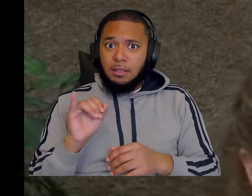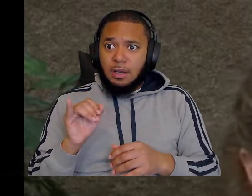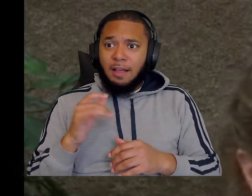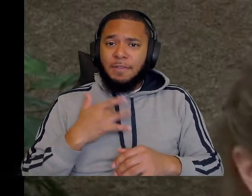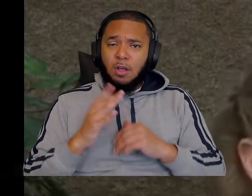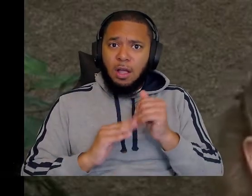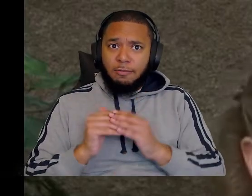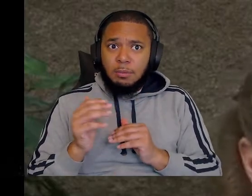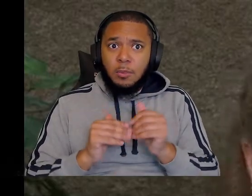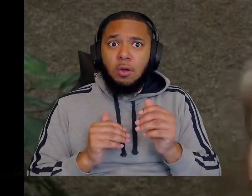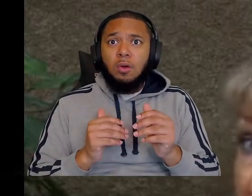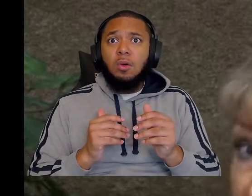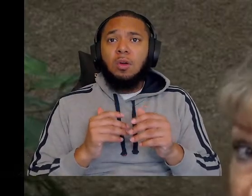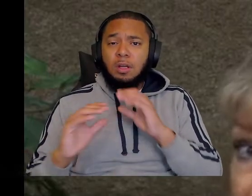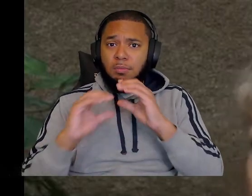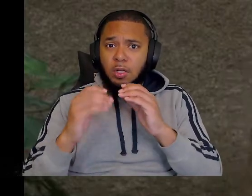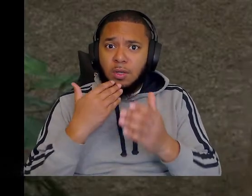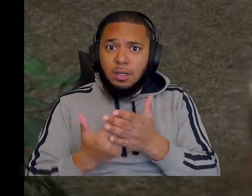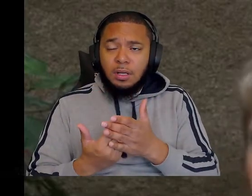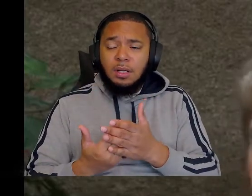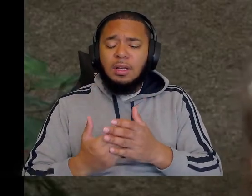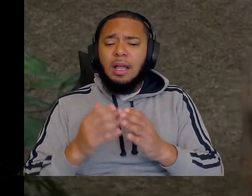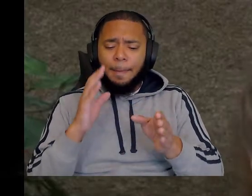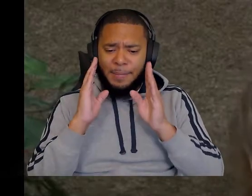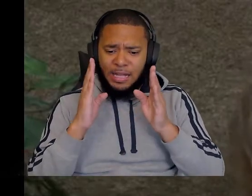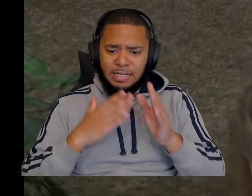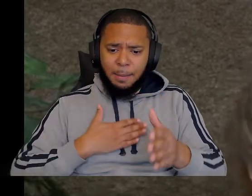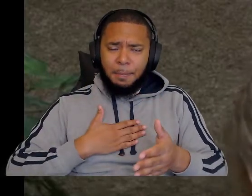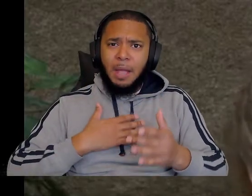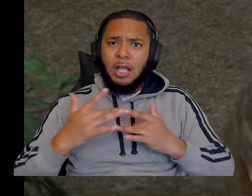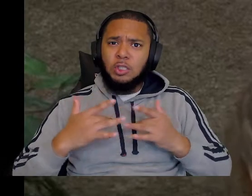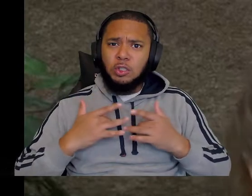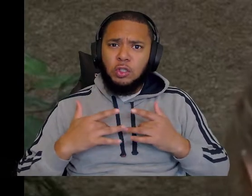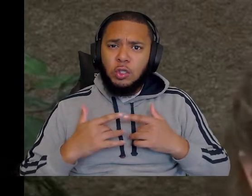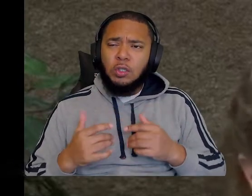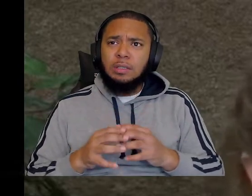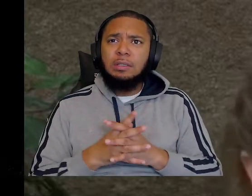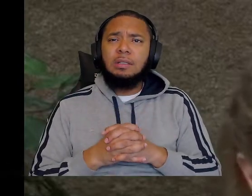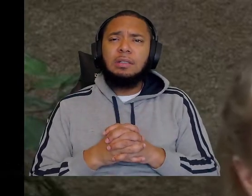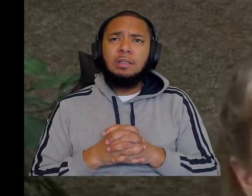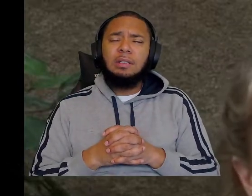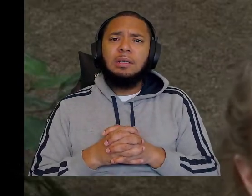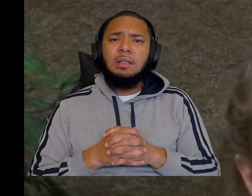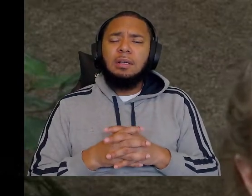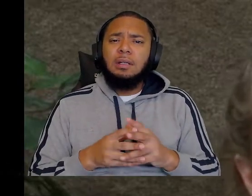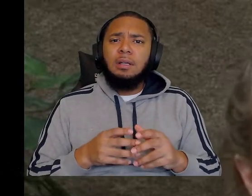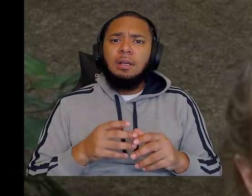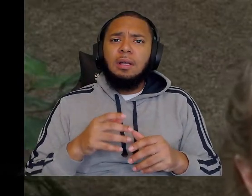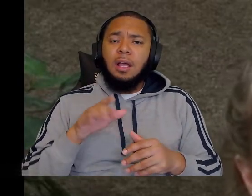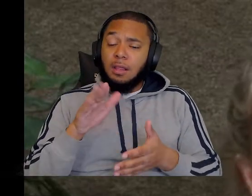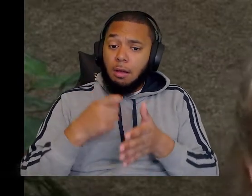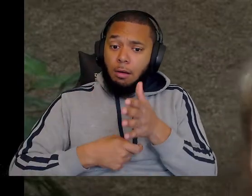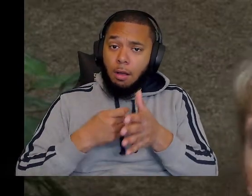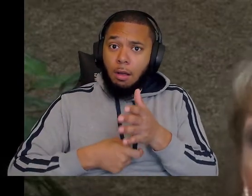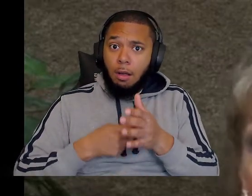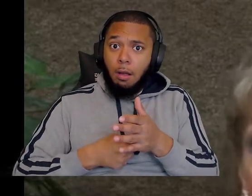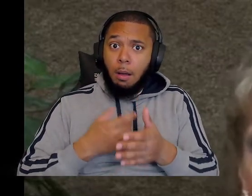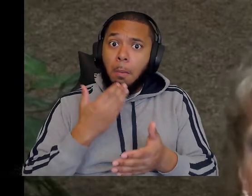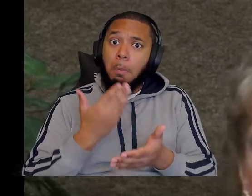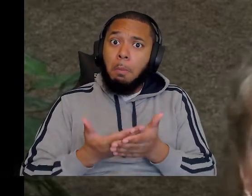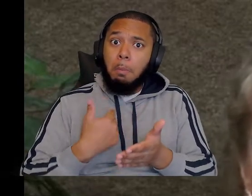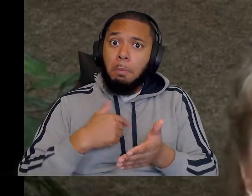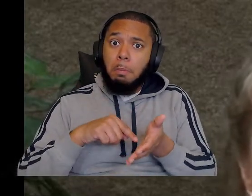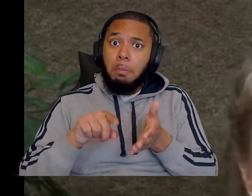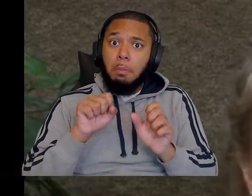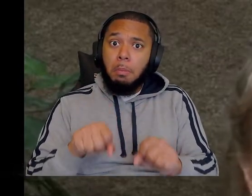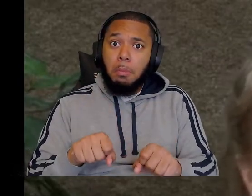doctor? Is he or she listening to what is going on with me? Are their fees reasonable? Is their